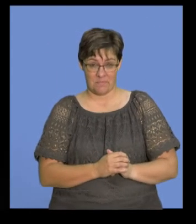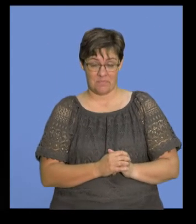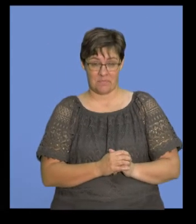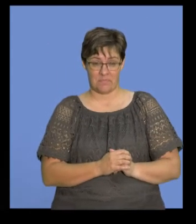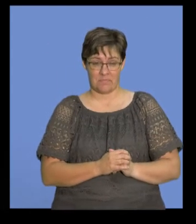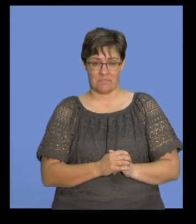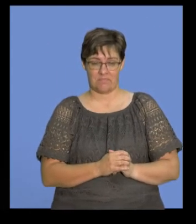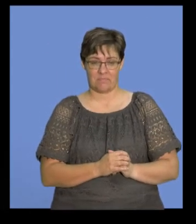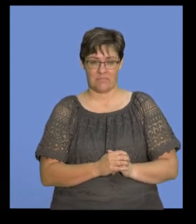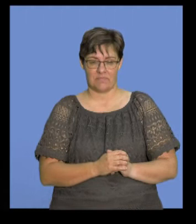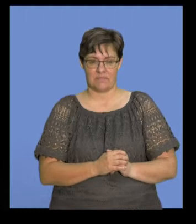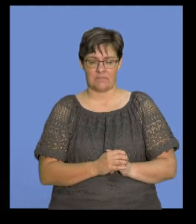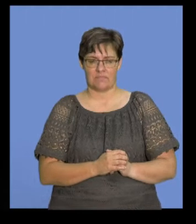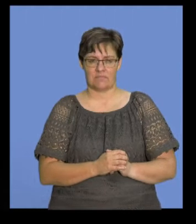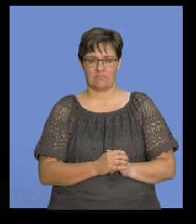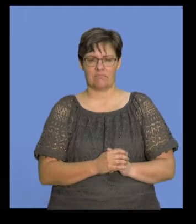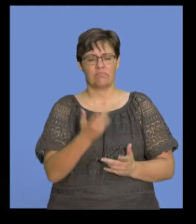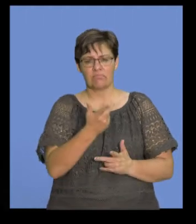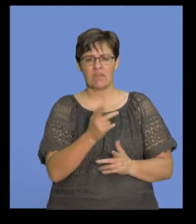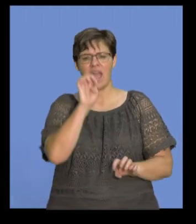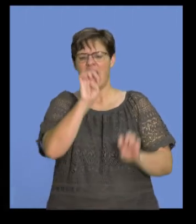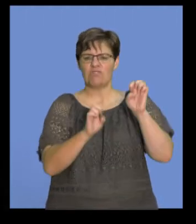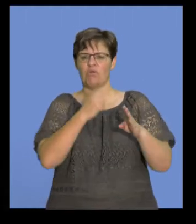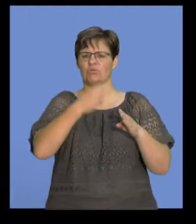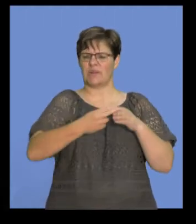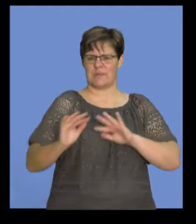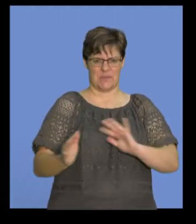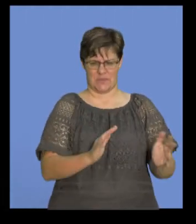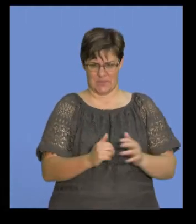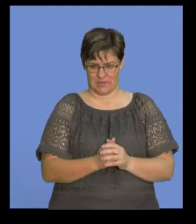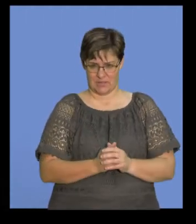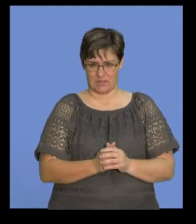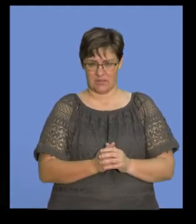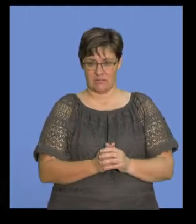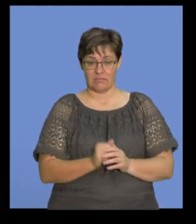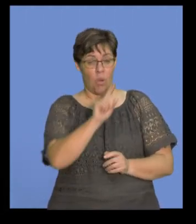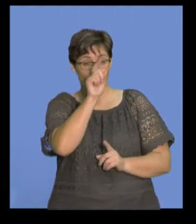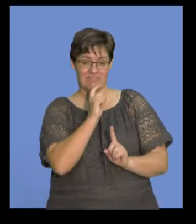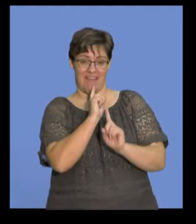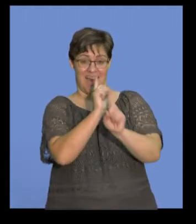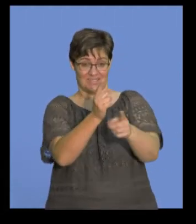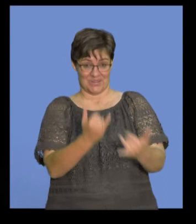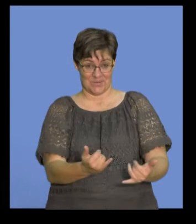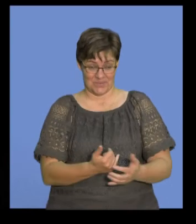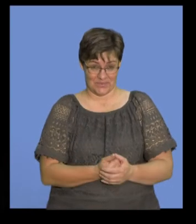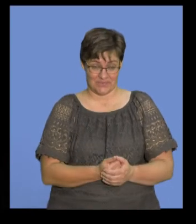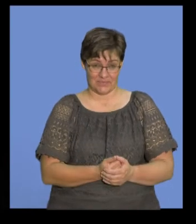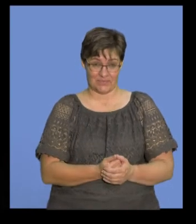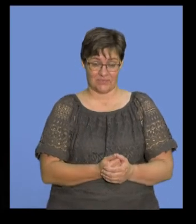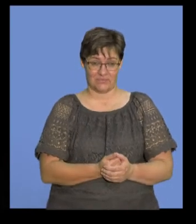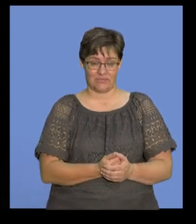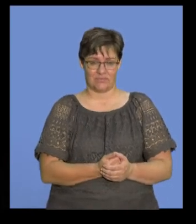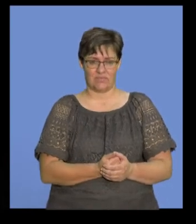Right. So how do we evaluate results, guys? This is where you answer the question, what